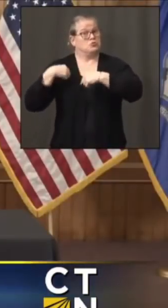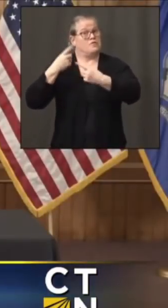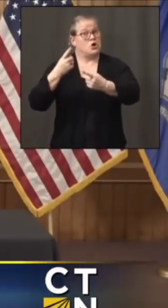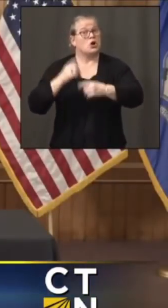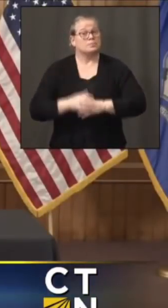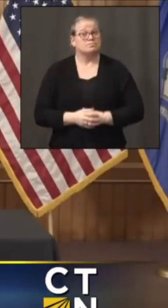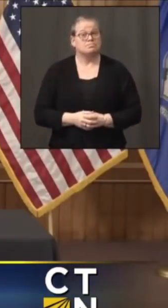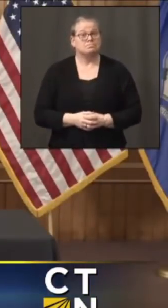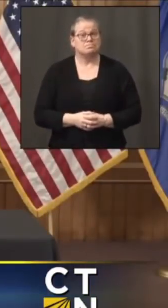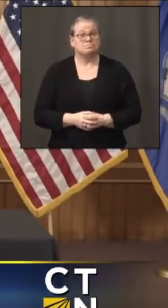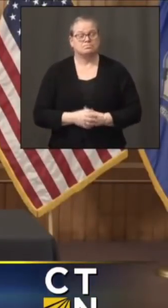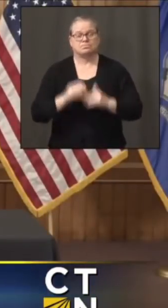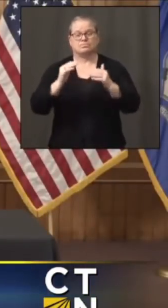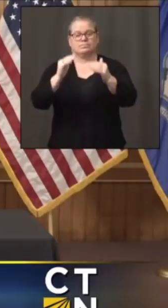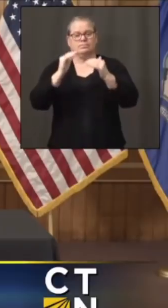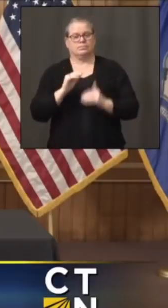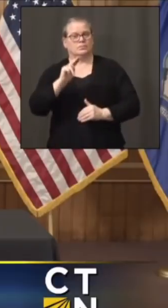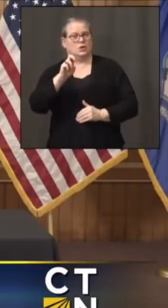News 8.